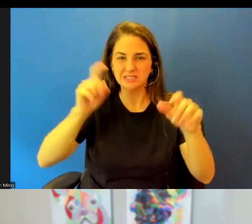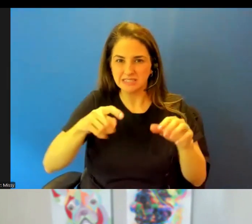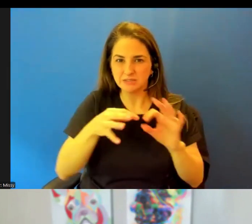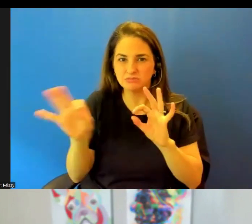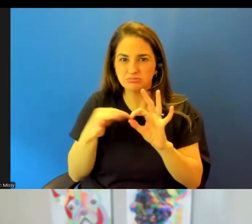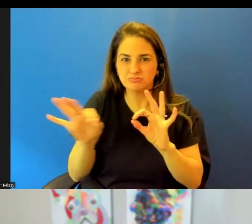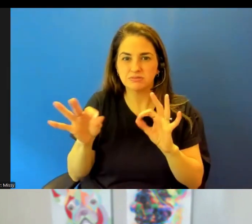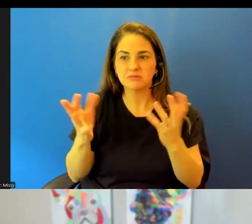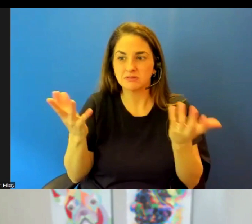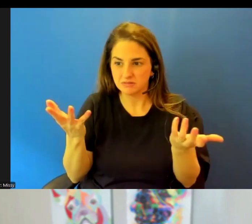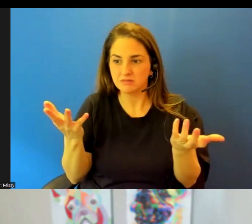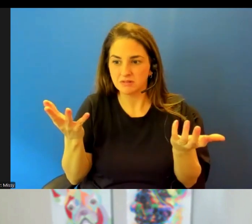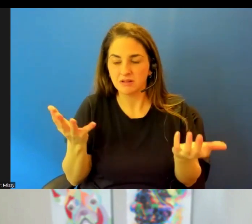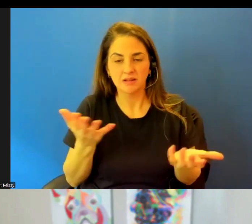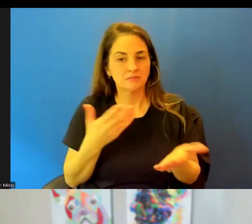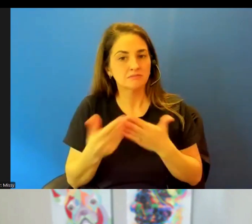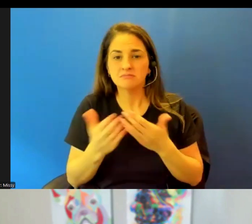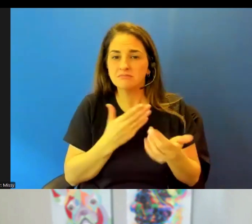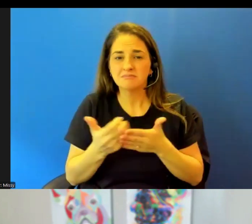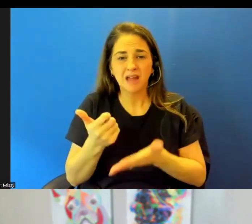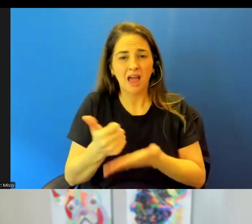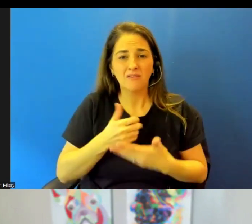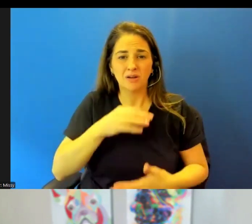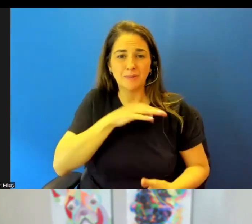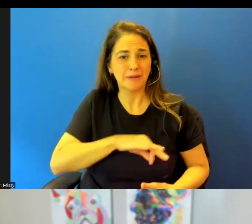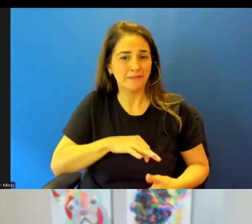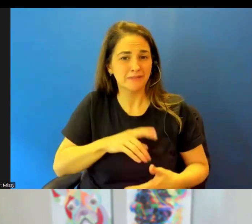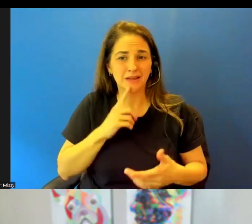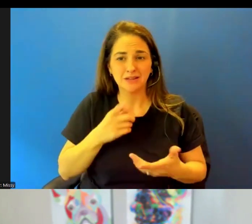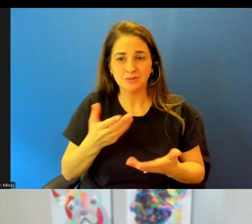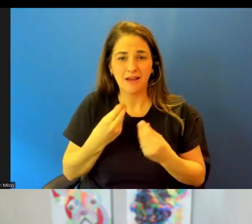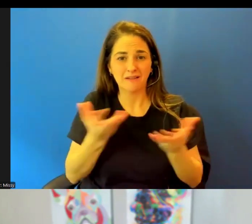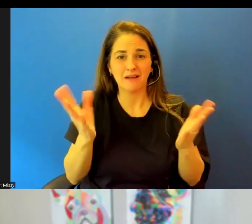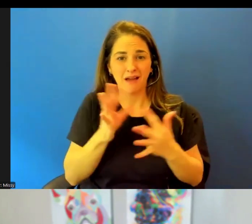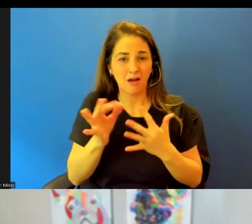of where we end up, it's helpful just to give learners all kinds of options.